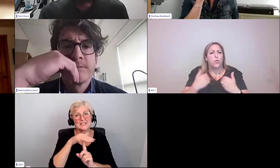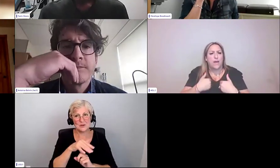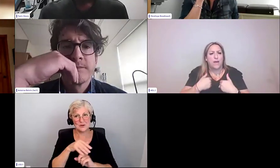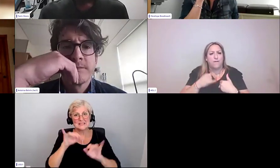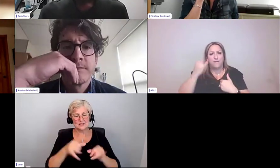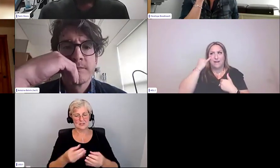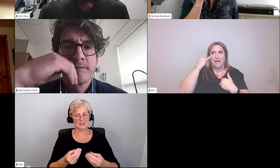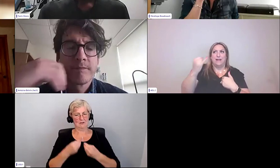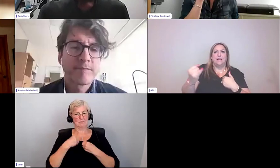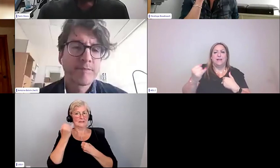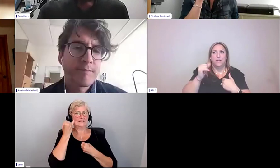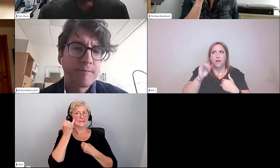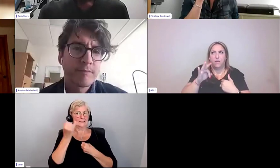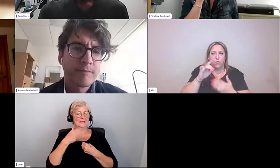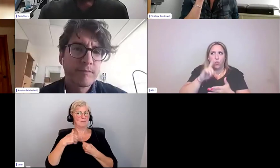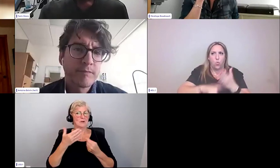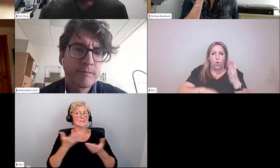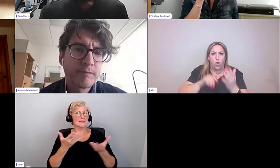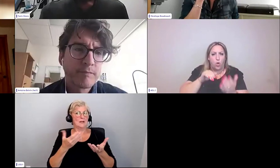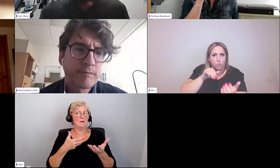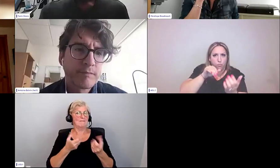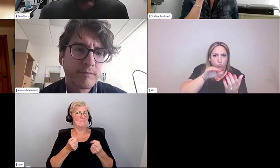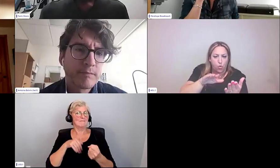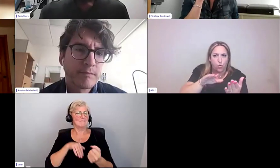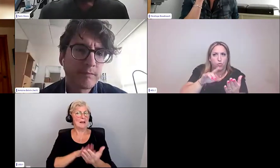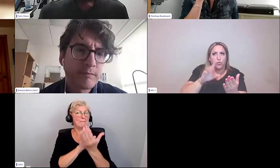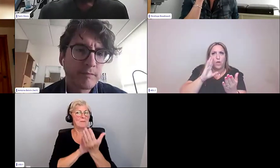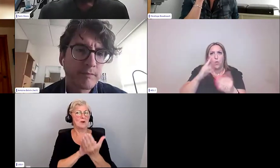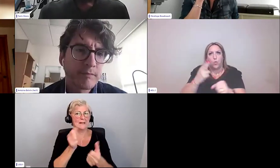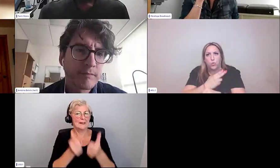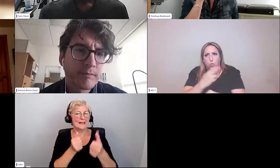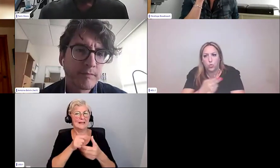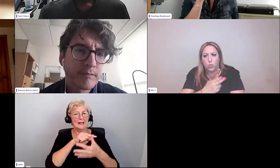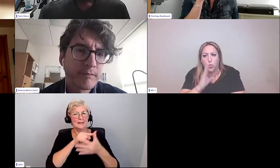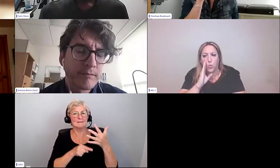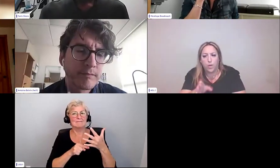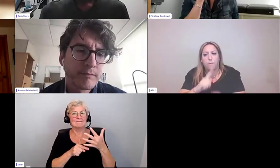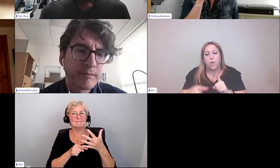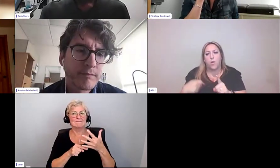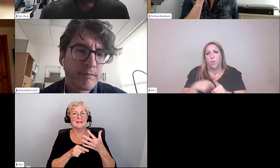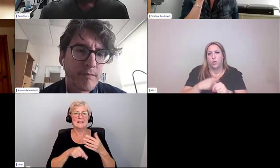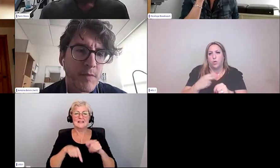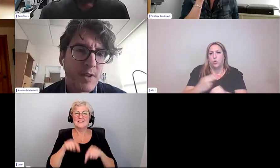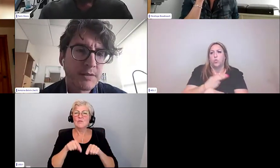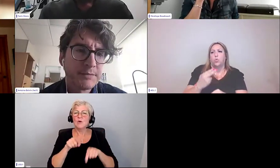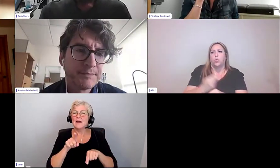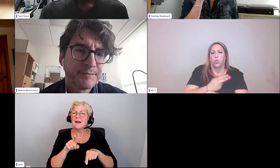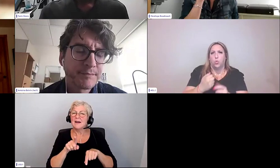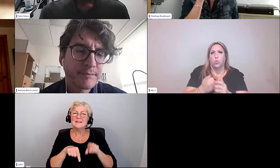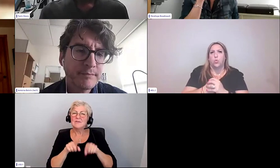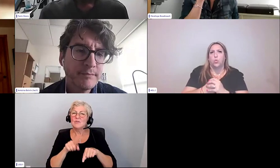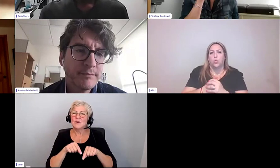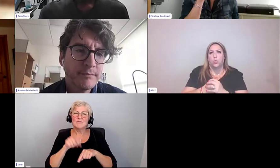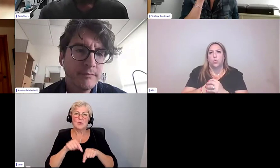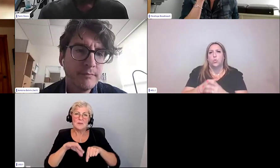idea of what approach I would like to take. We use things